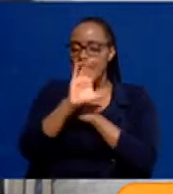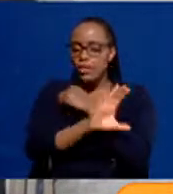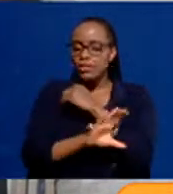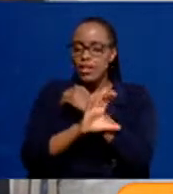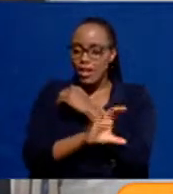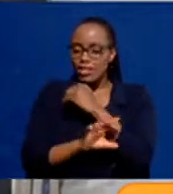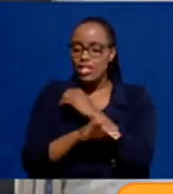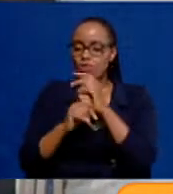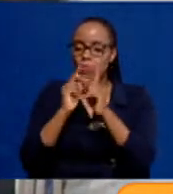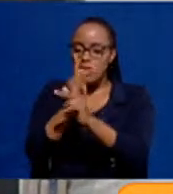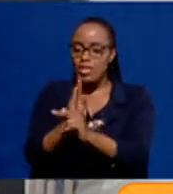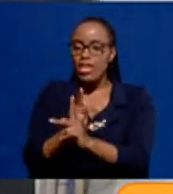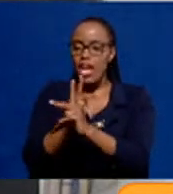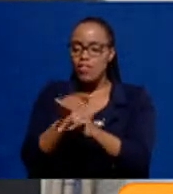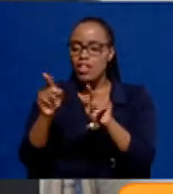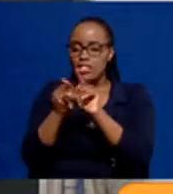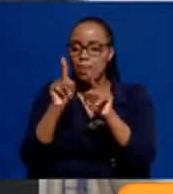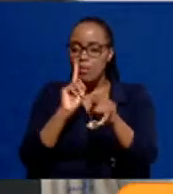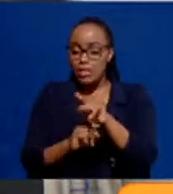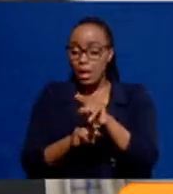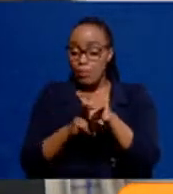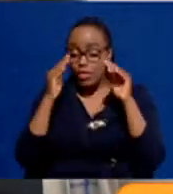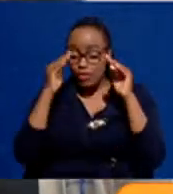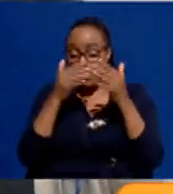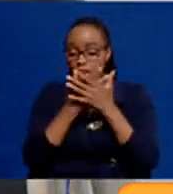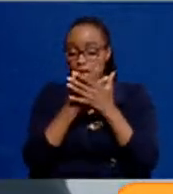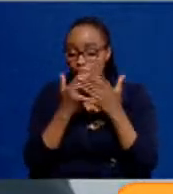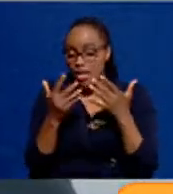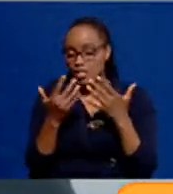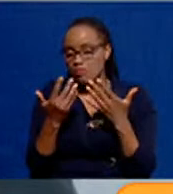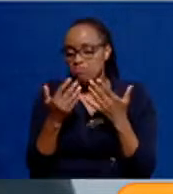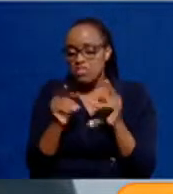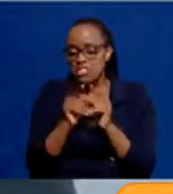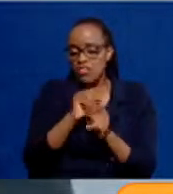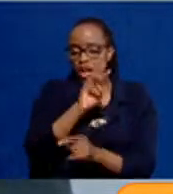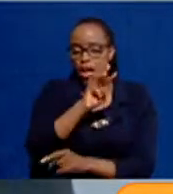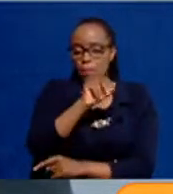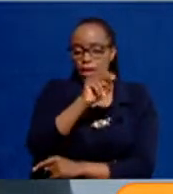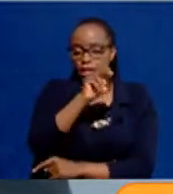take caution even as they deal with any form of minerals in Kenya,